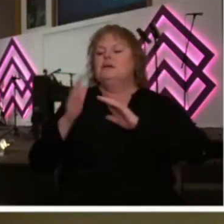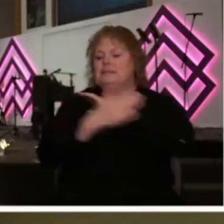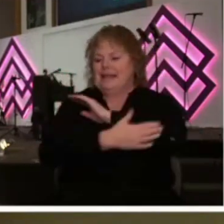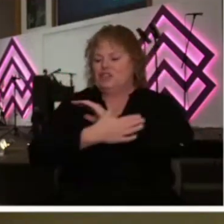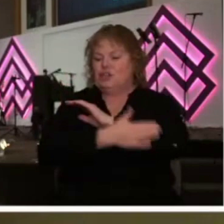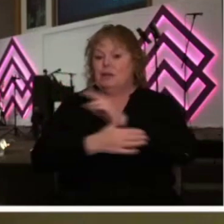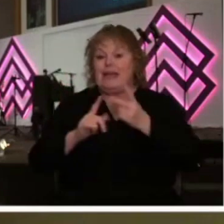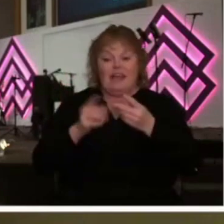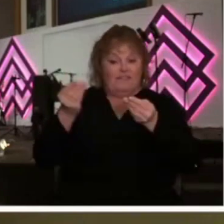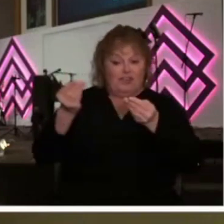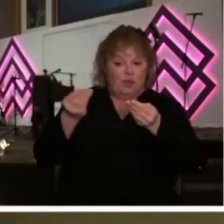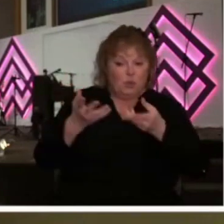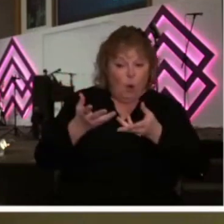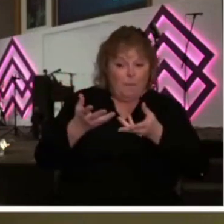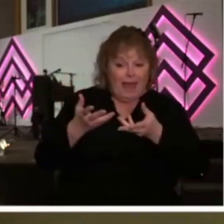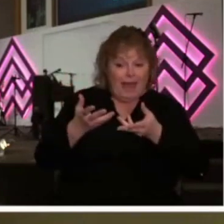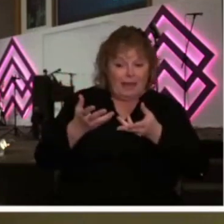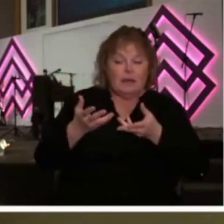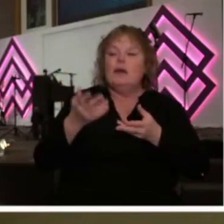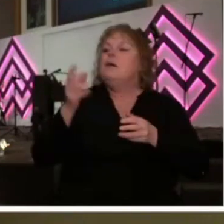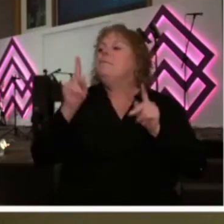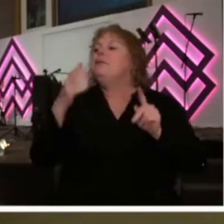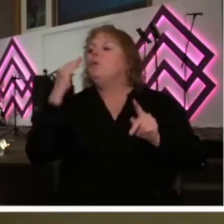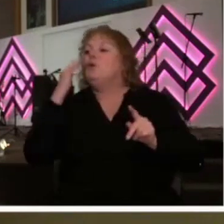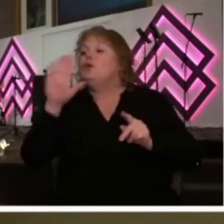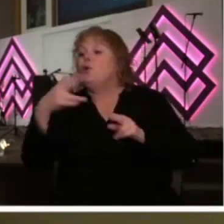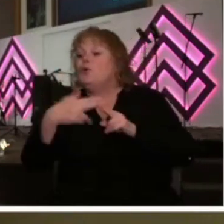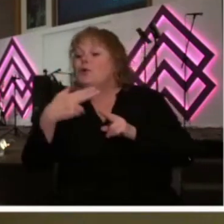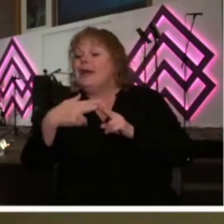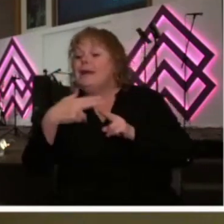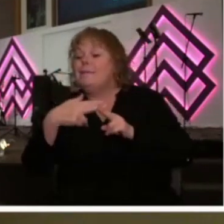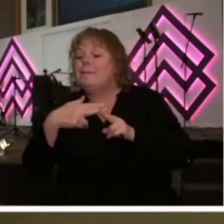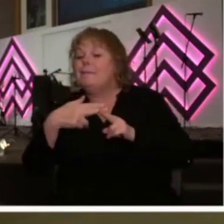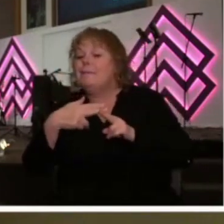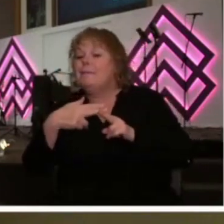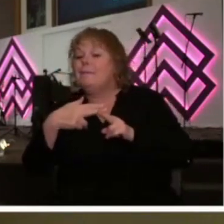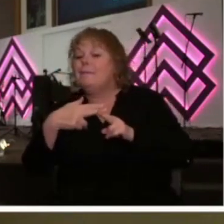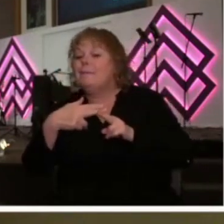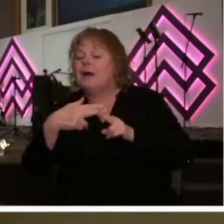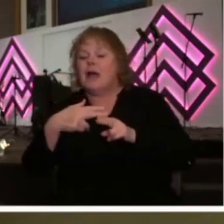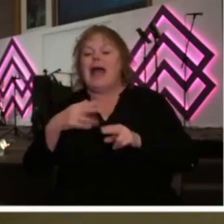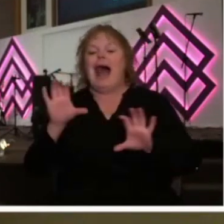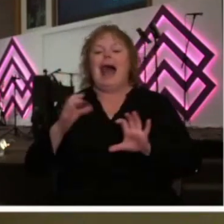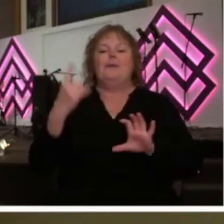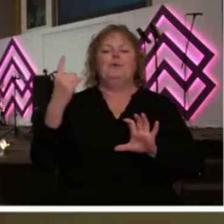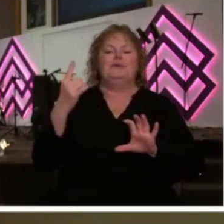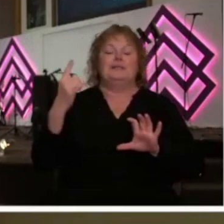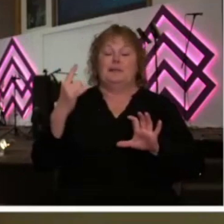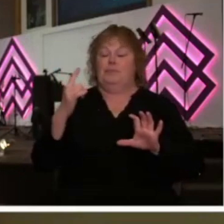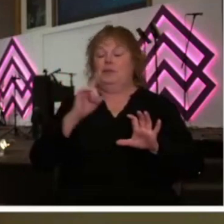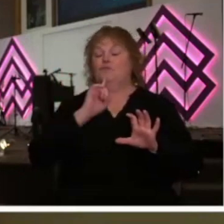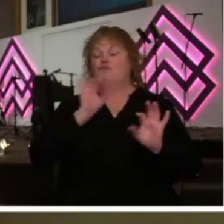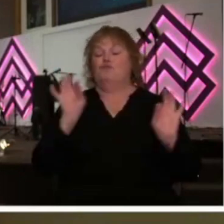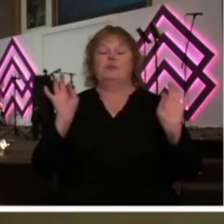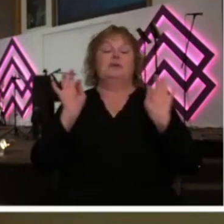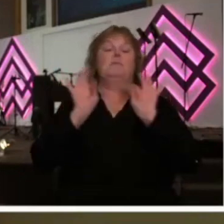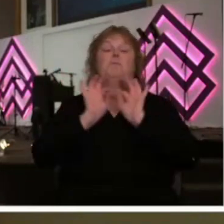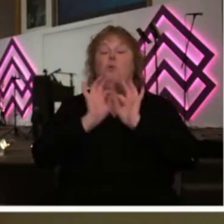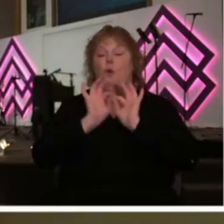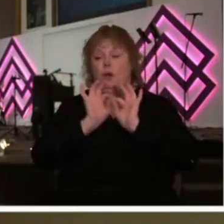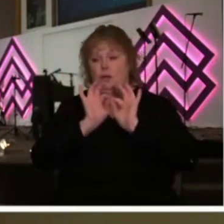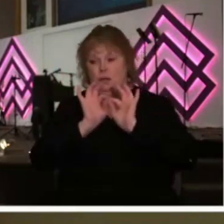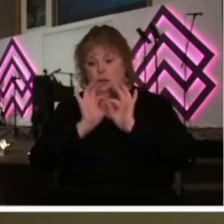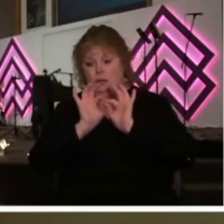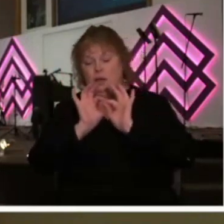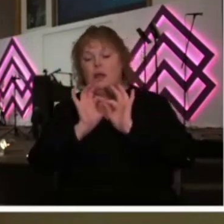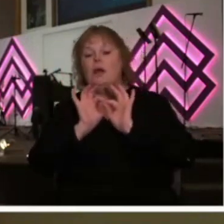Abraham, everybody will know your name. And then he says, and I will do something so huge and so massive through